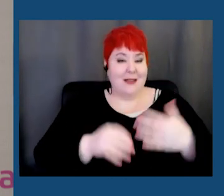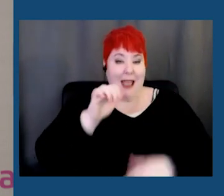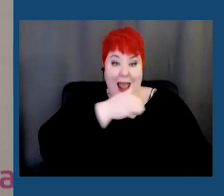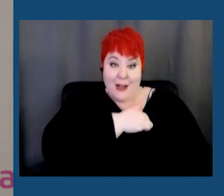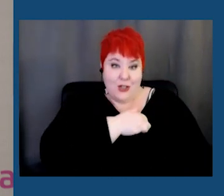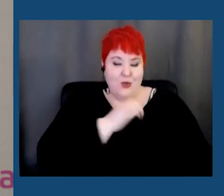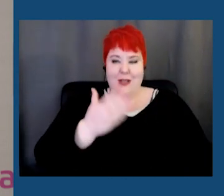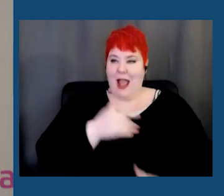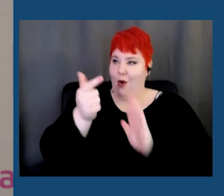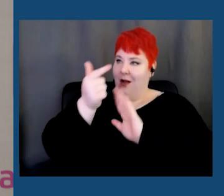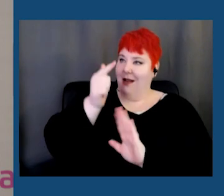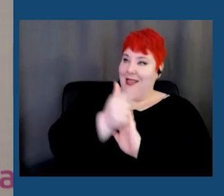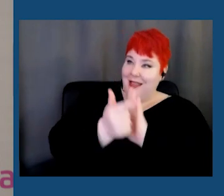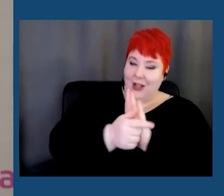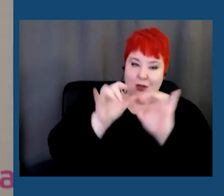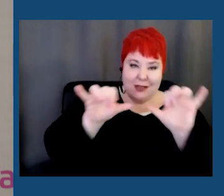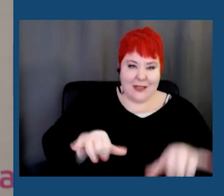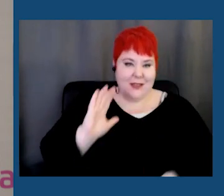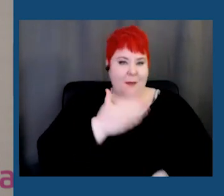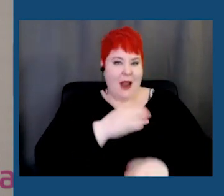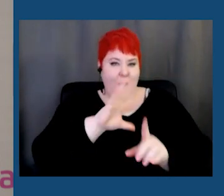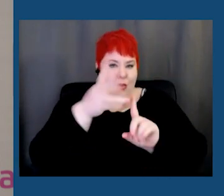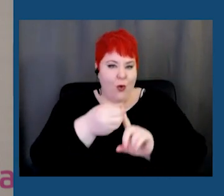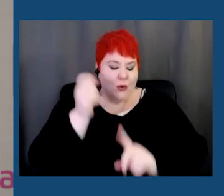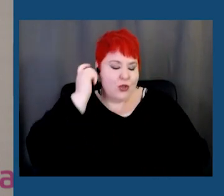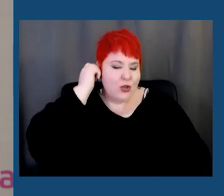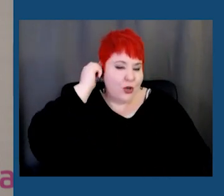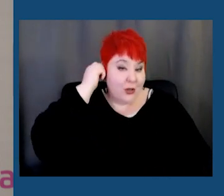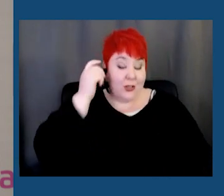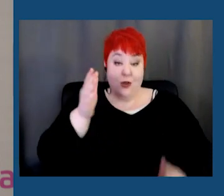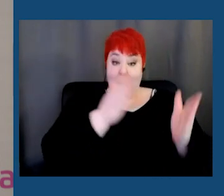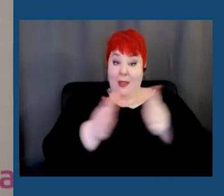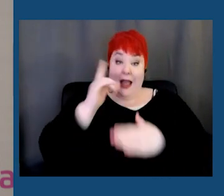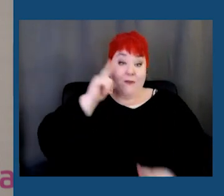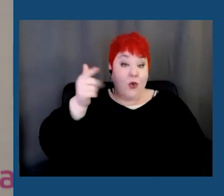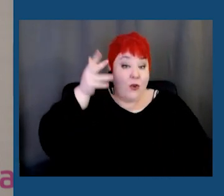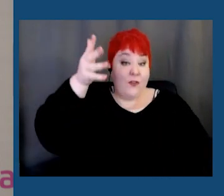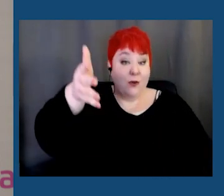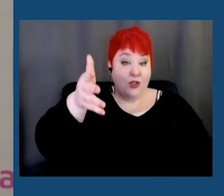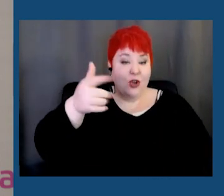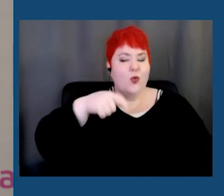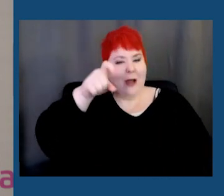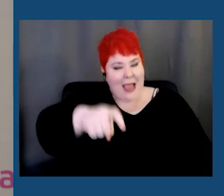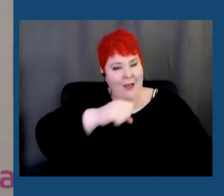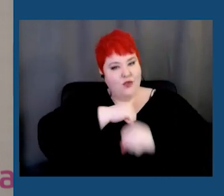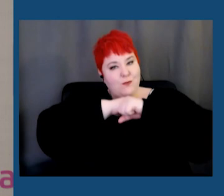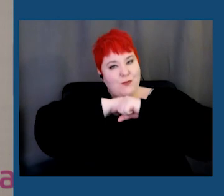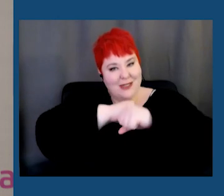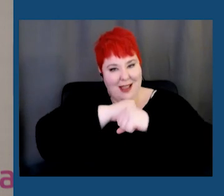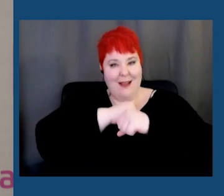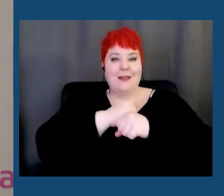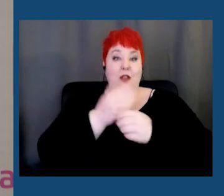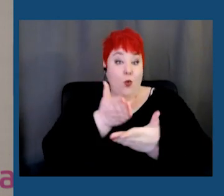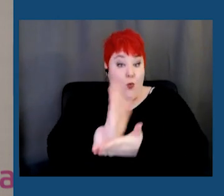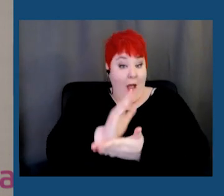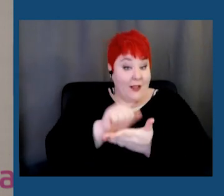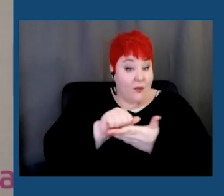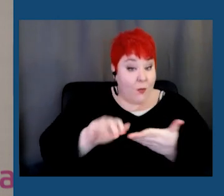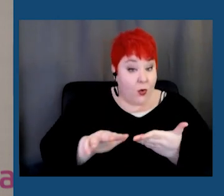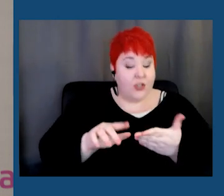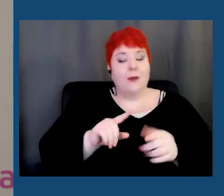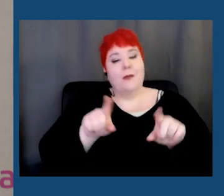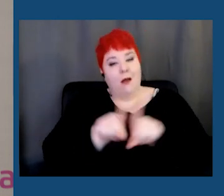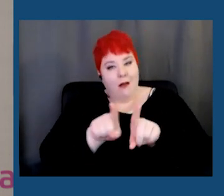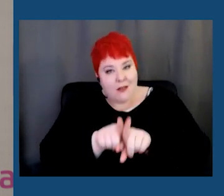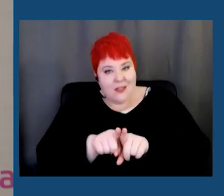To plan for a future beyond Roe, we need to protect the right to abortion, but also facilitate access